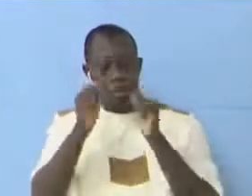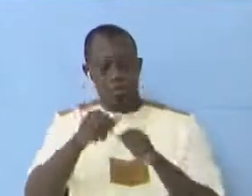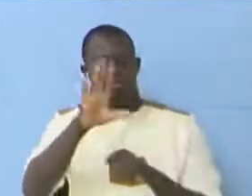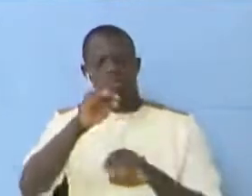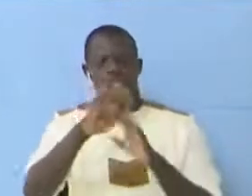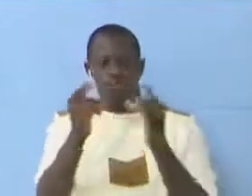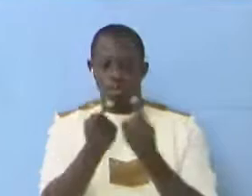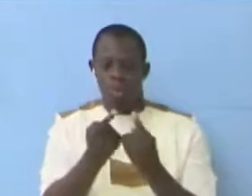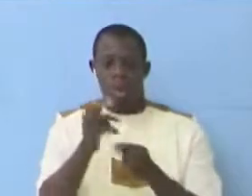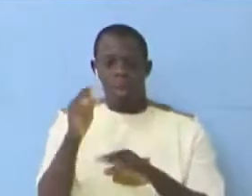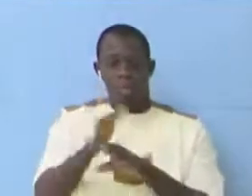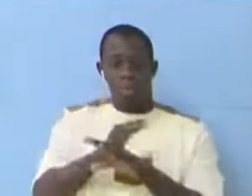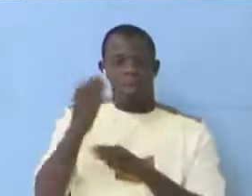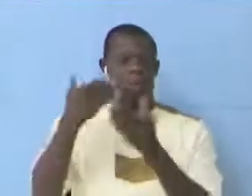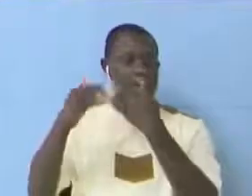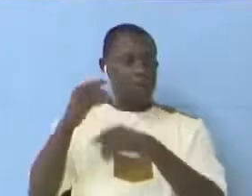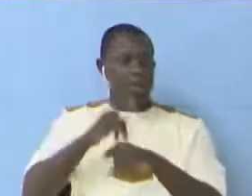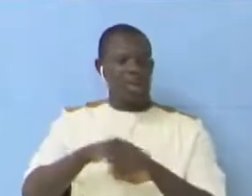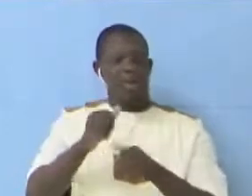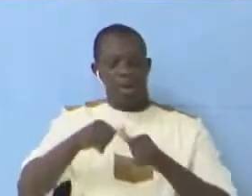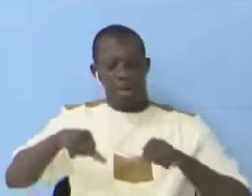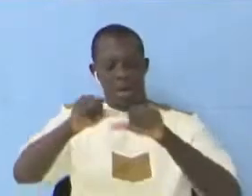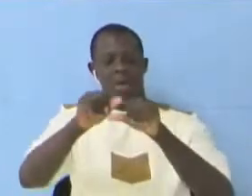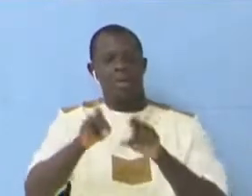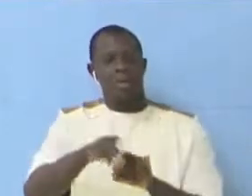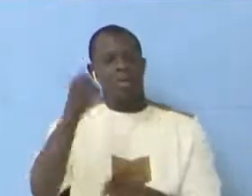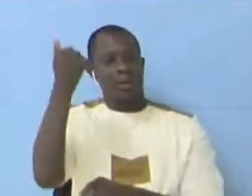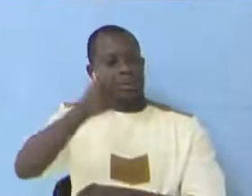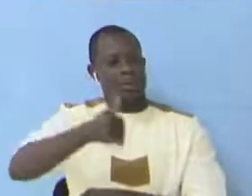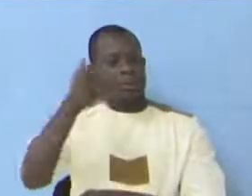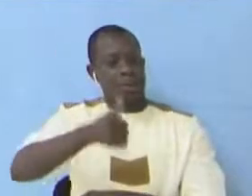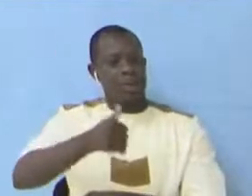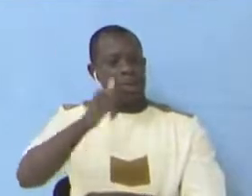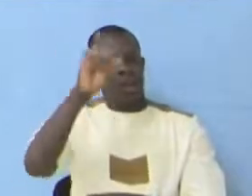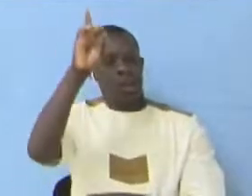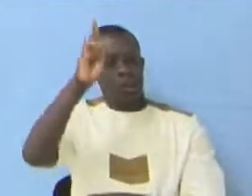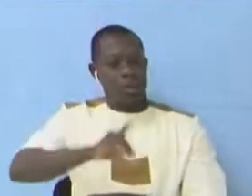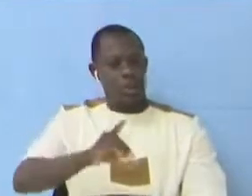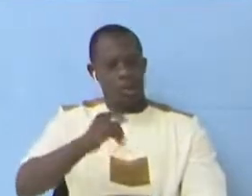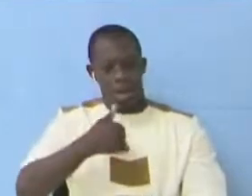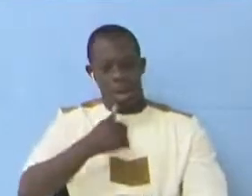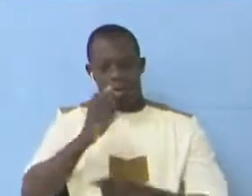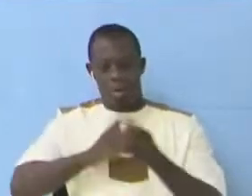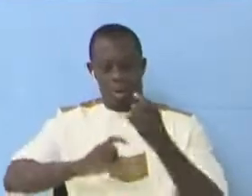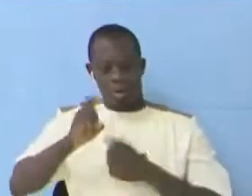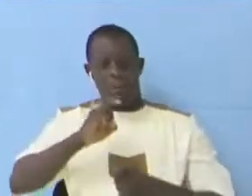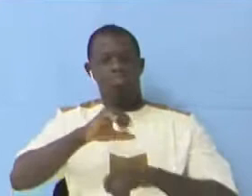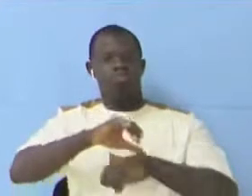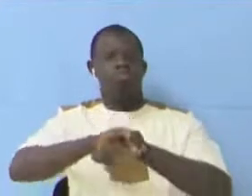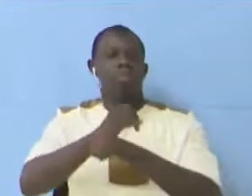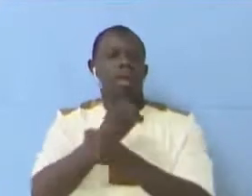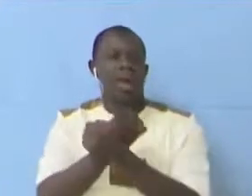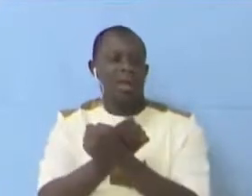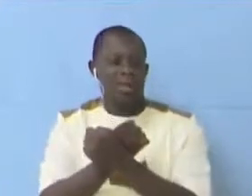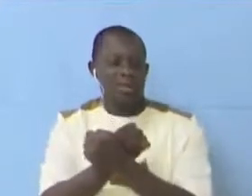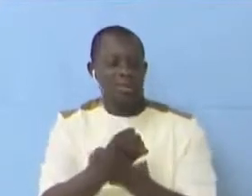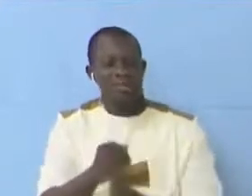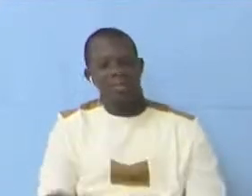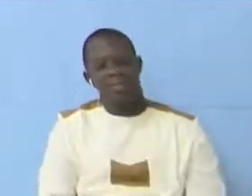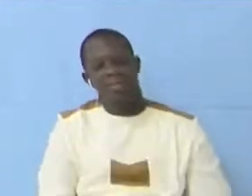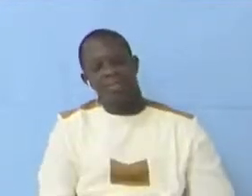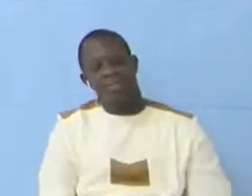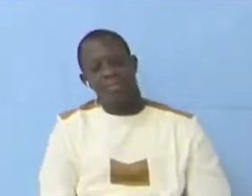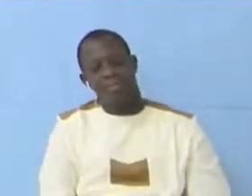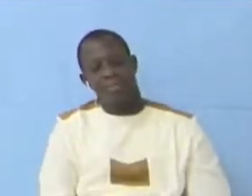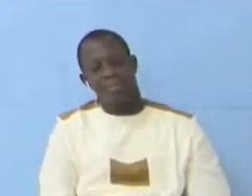was General. during that time, around the 16th of December, that I was rearrested. ci jamono boobu nag fukki fan ak juróom benn si weeru décembre ci lañ ma